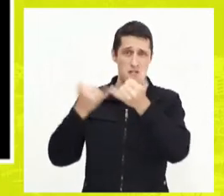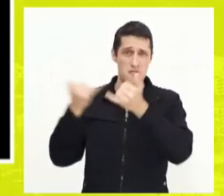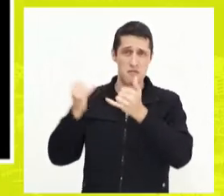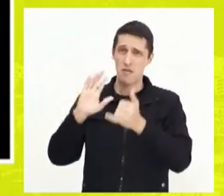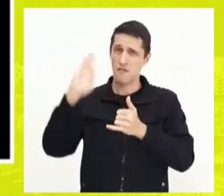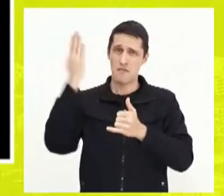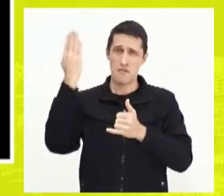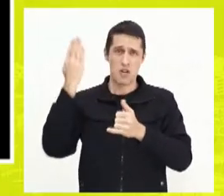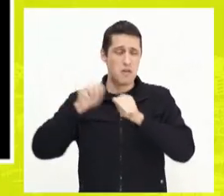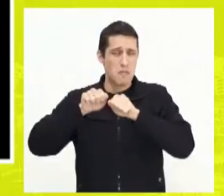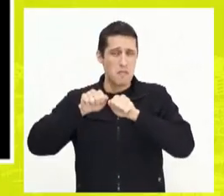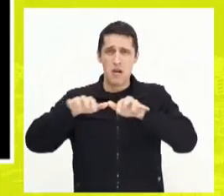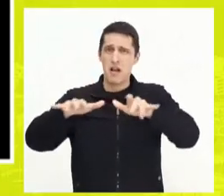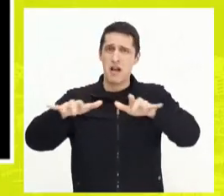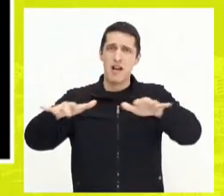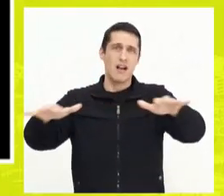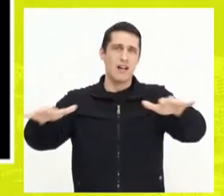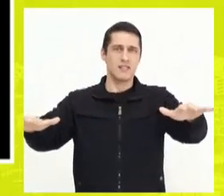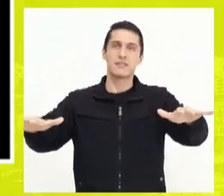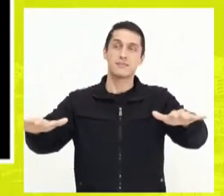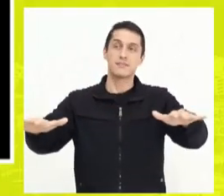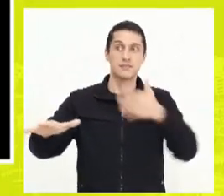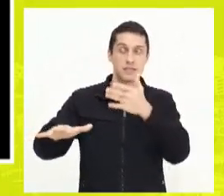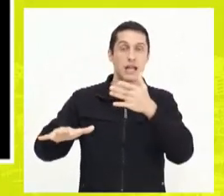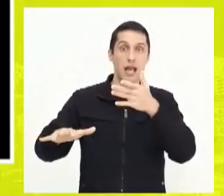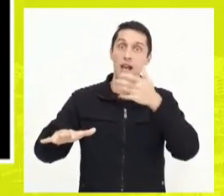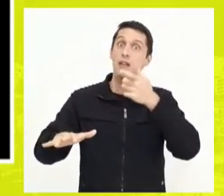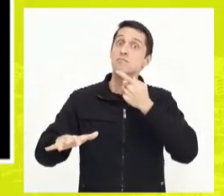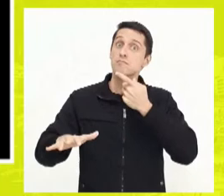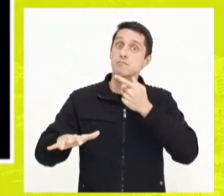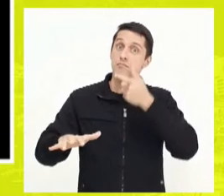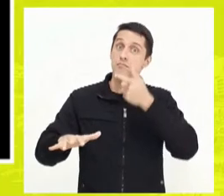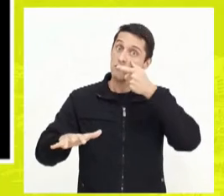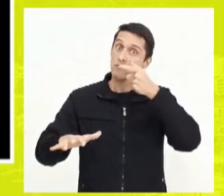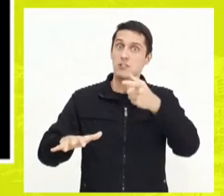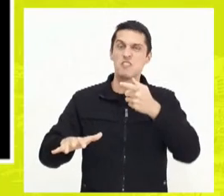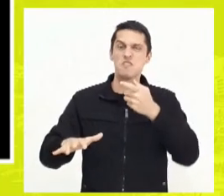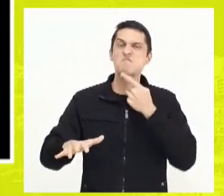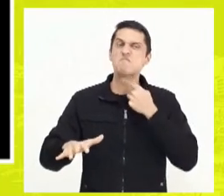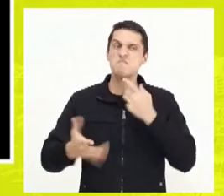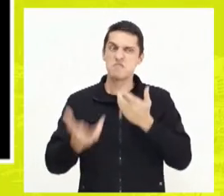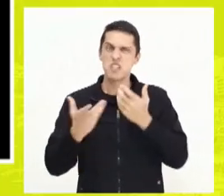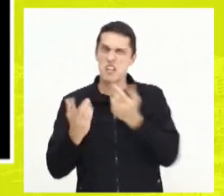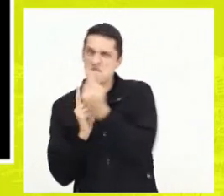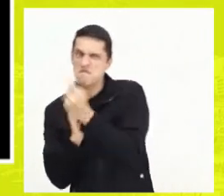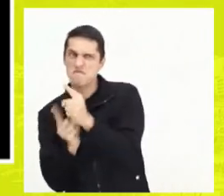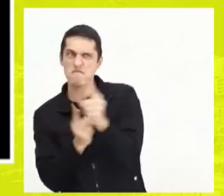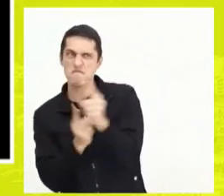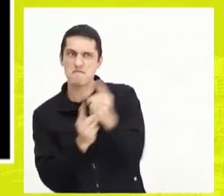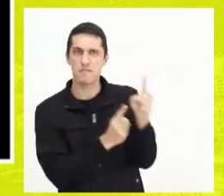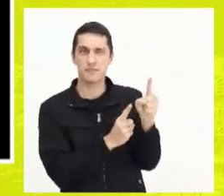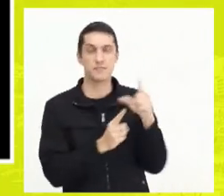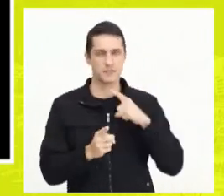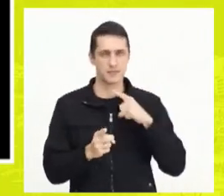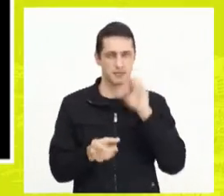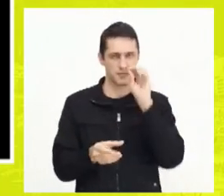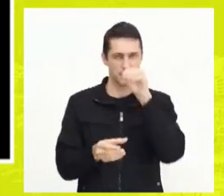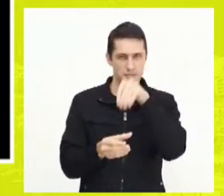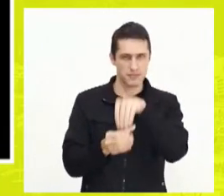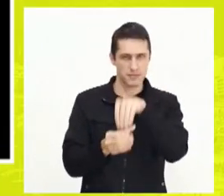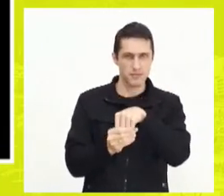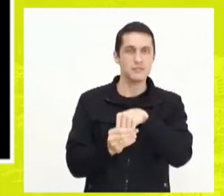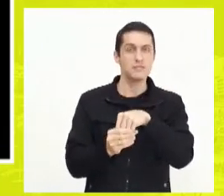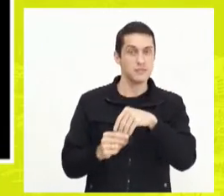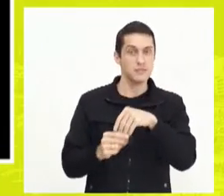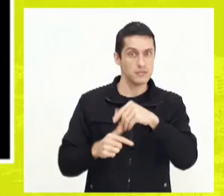favoring the misinformation market and the misinformation market is intentional we know and it's